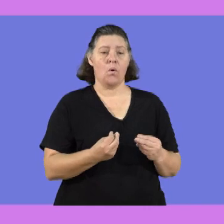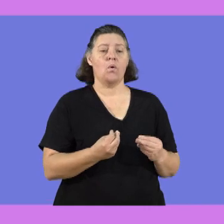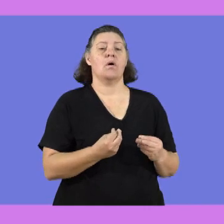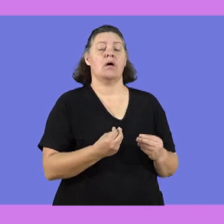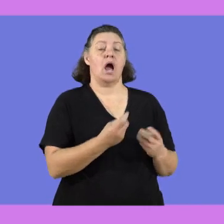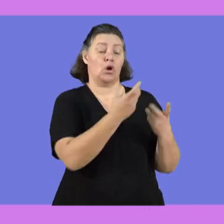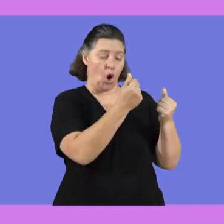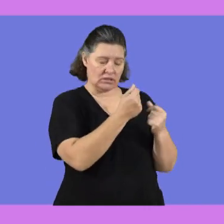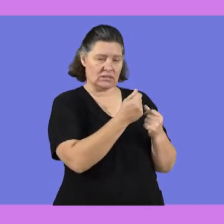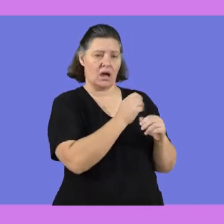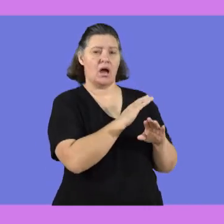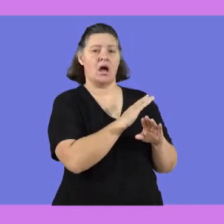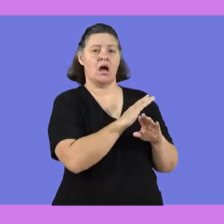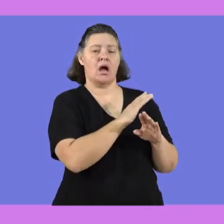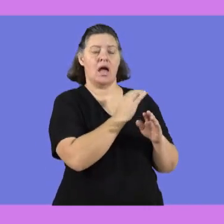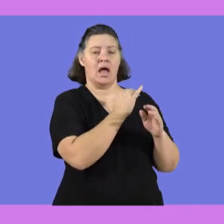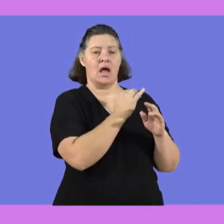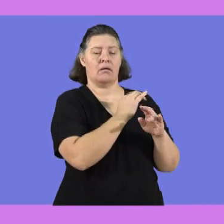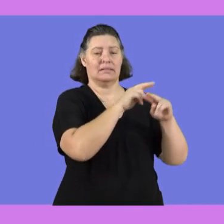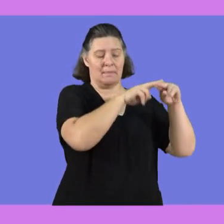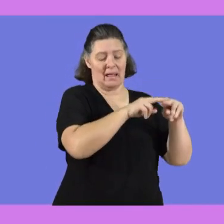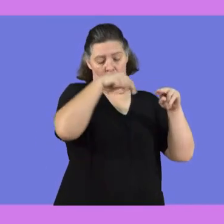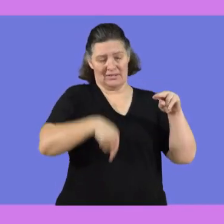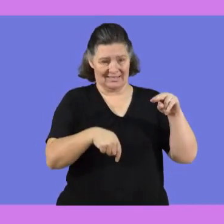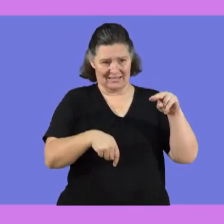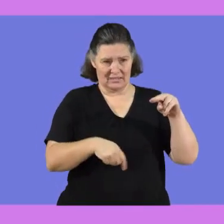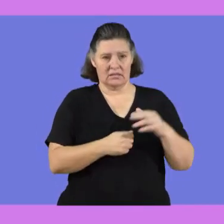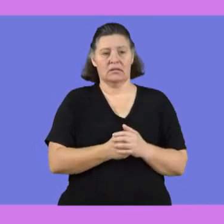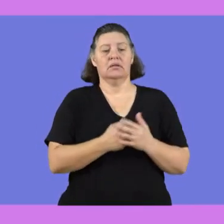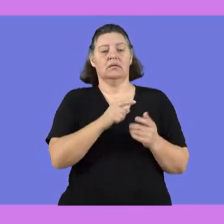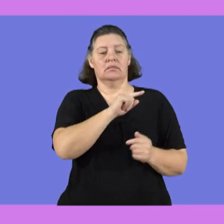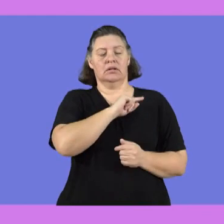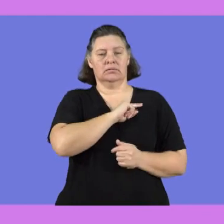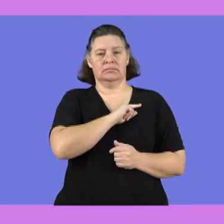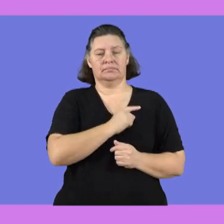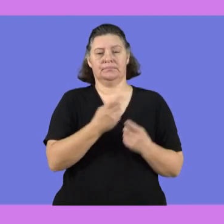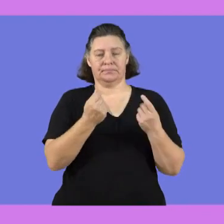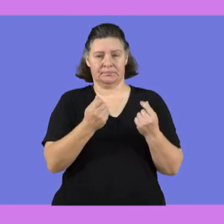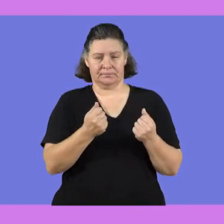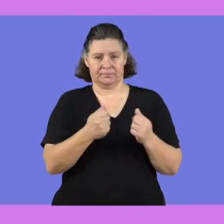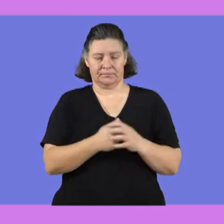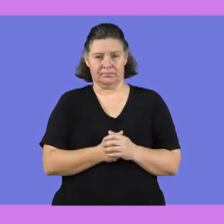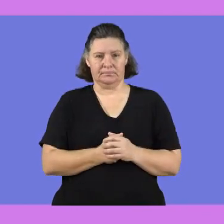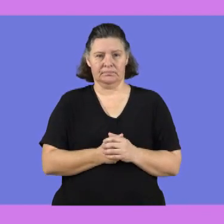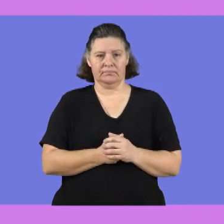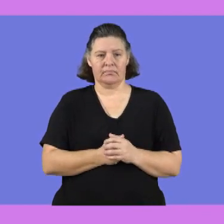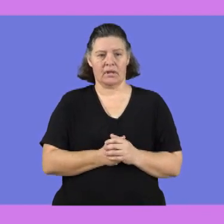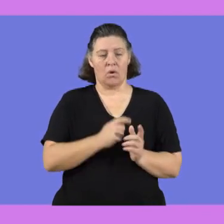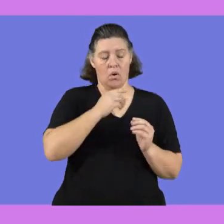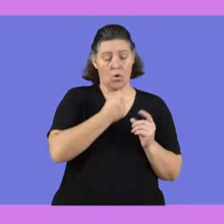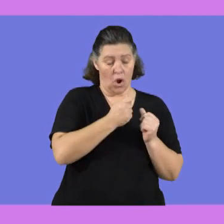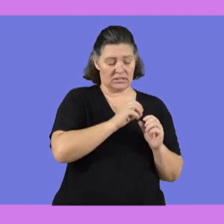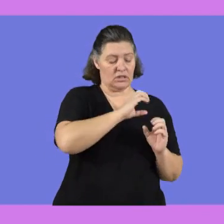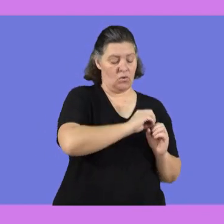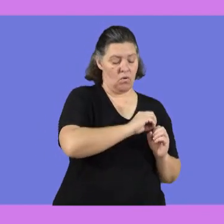need to plot the graph. So let us plot the graph together. For us to plot the graph number 1, we write